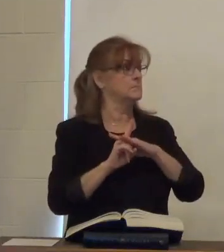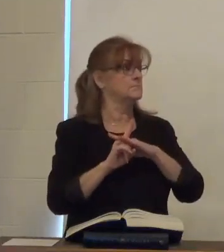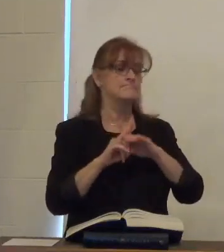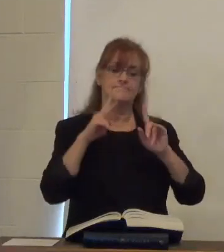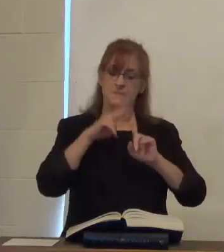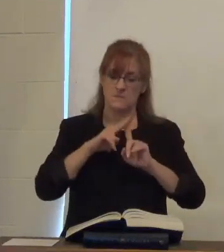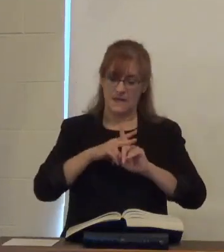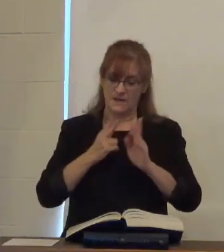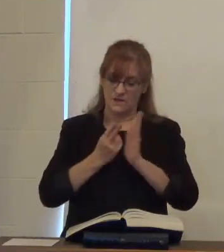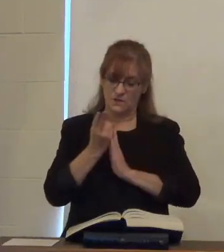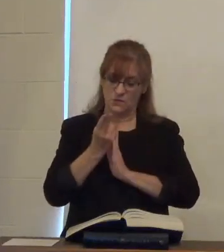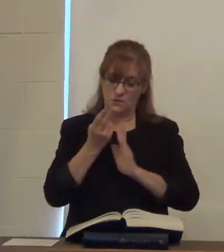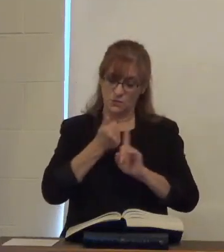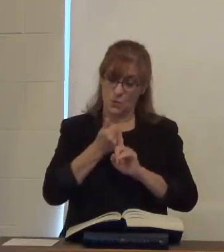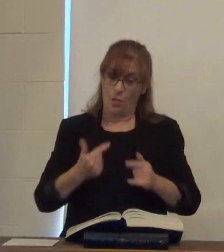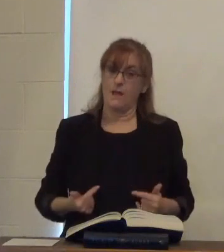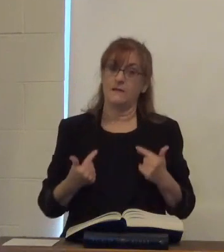that truth to your own life.